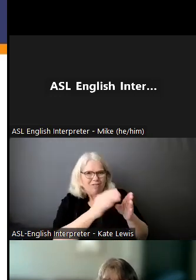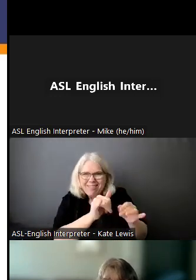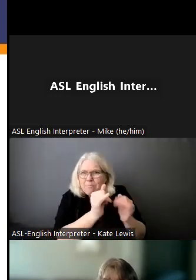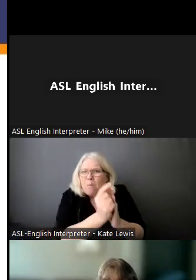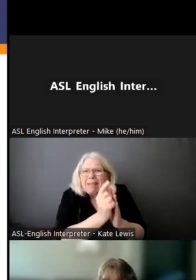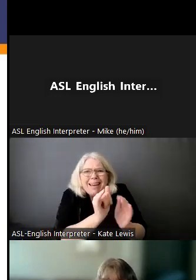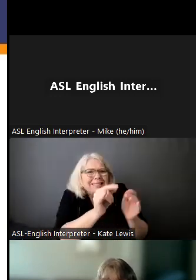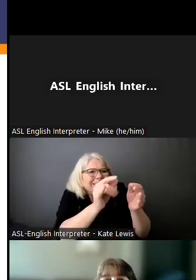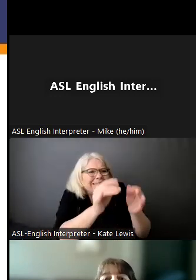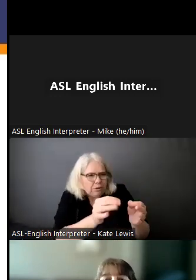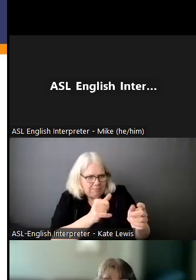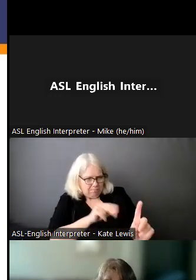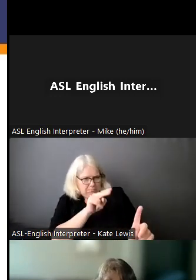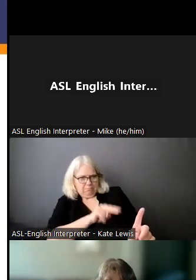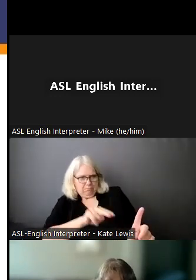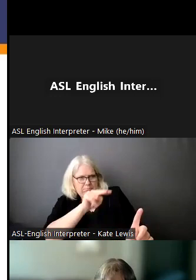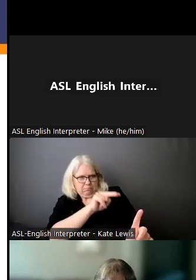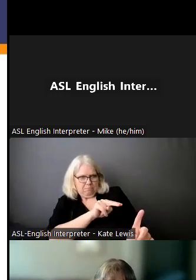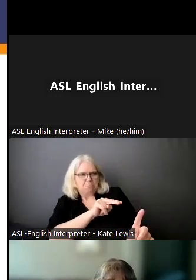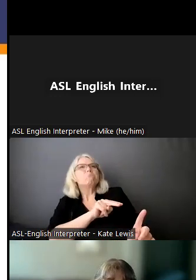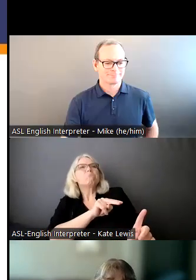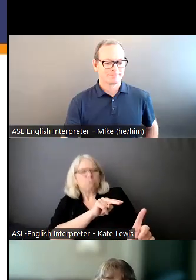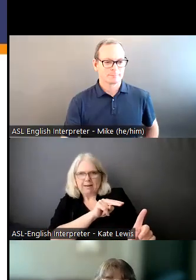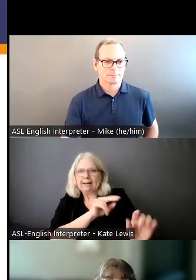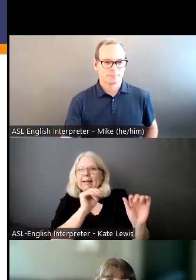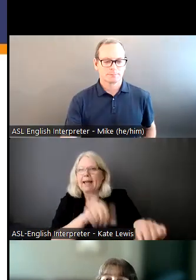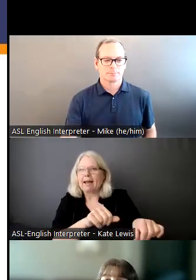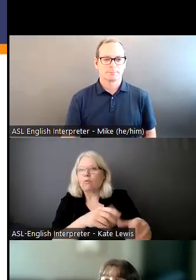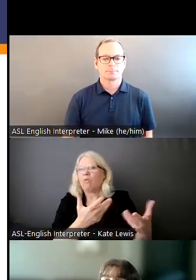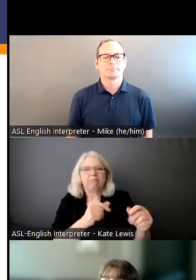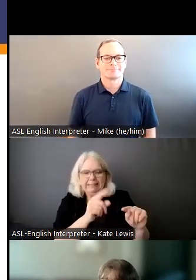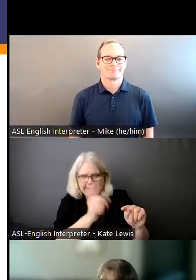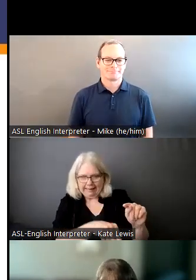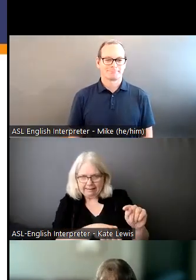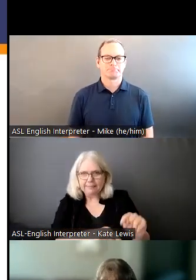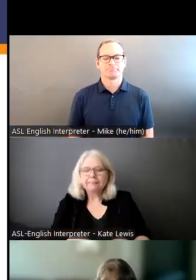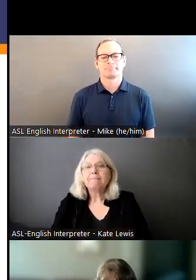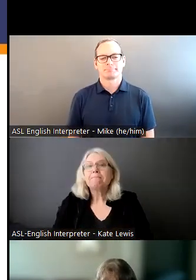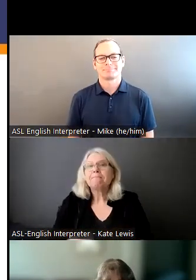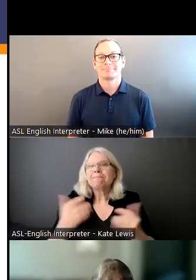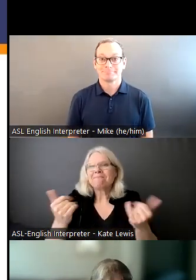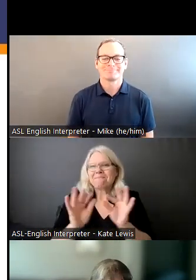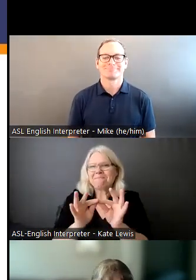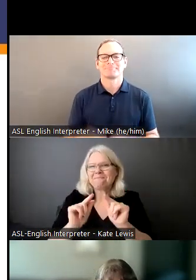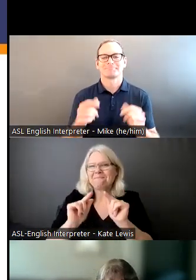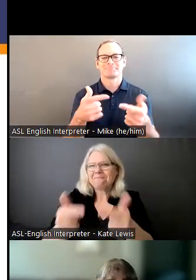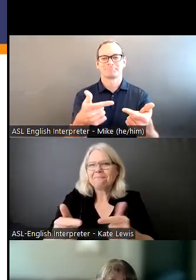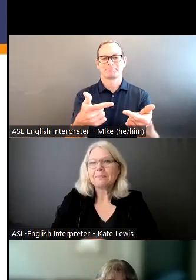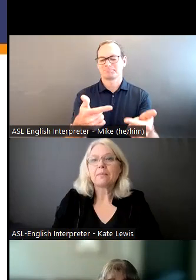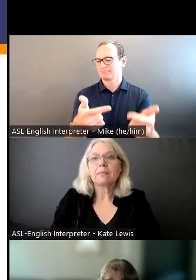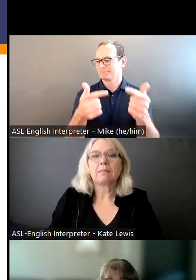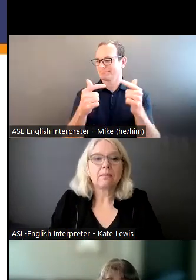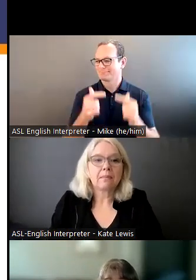time. Okay, go ahead. So how are capacity assessments paid for? So again, just